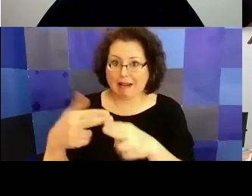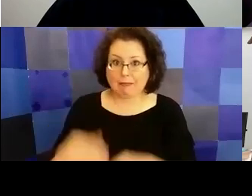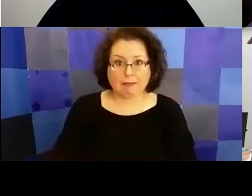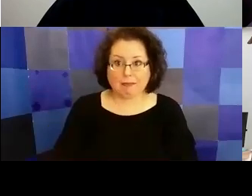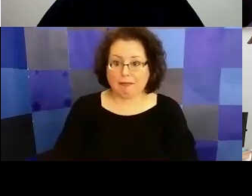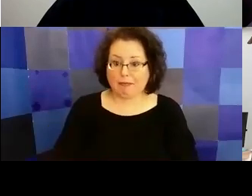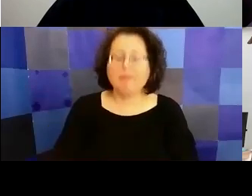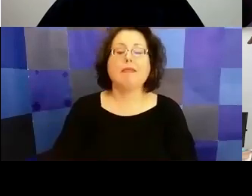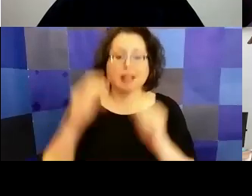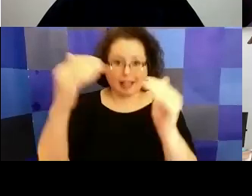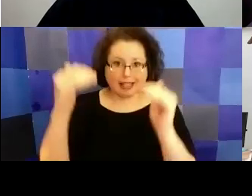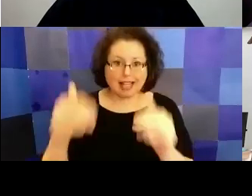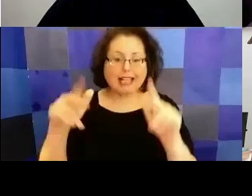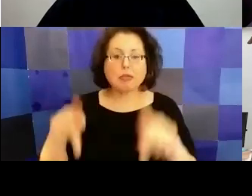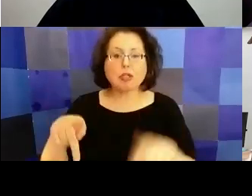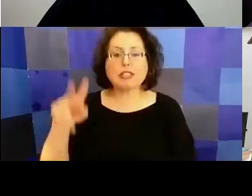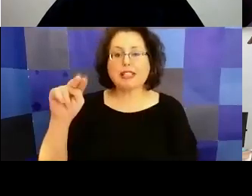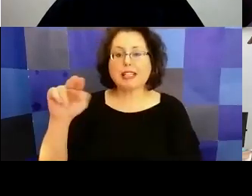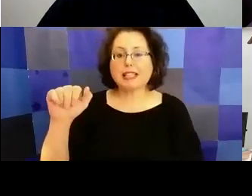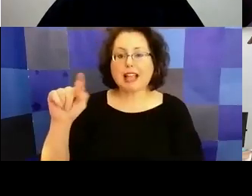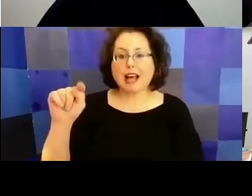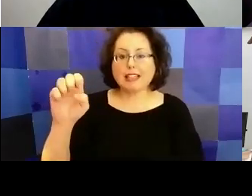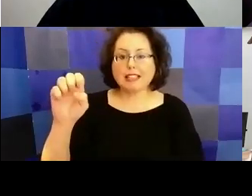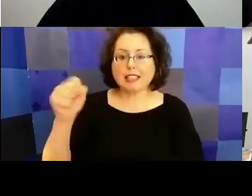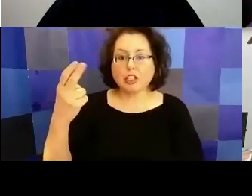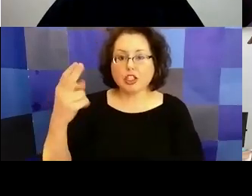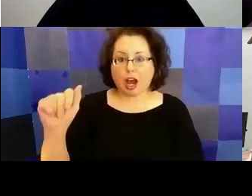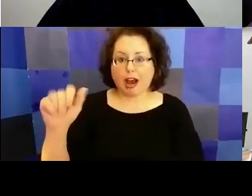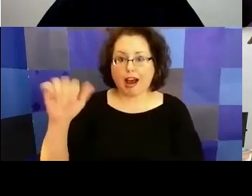Next speaker is Leticia Alcaraz.